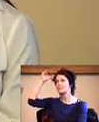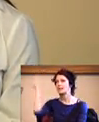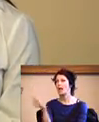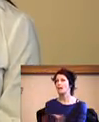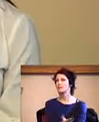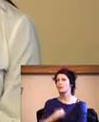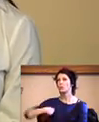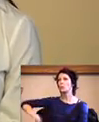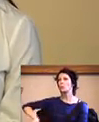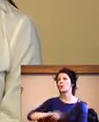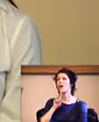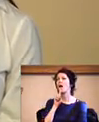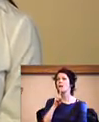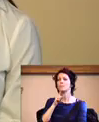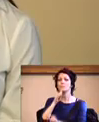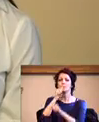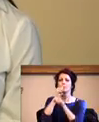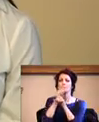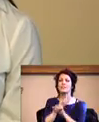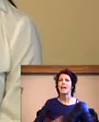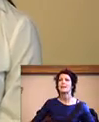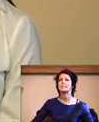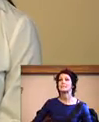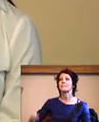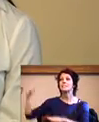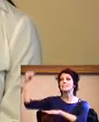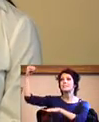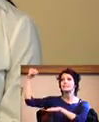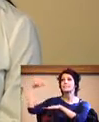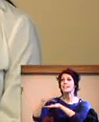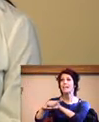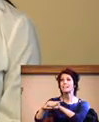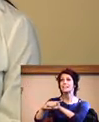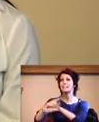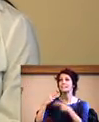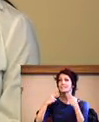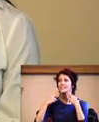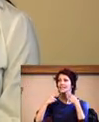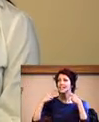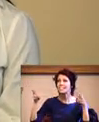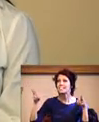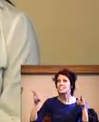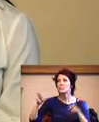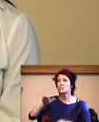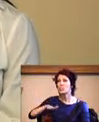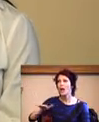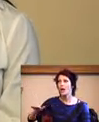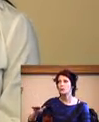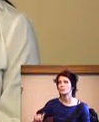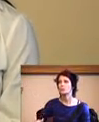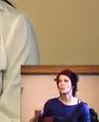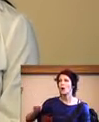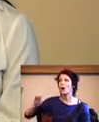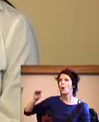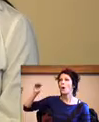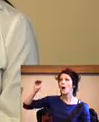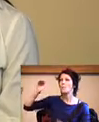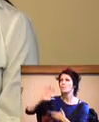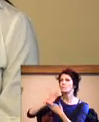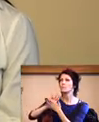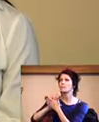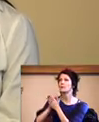blessed that he sent this innocent child who grew up to be such an